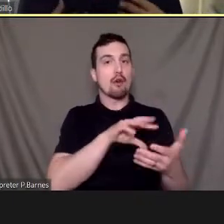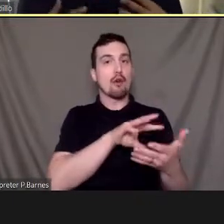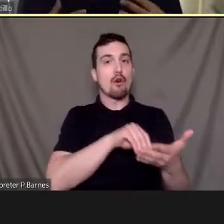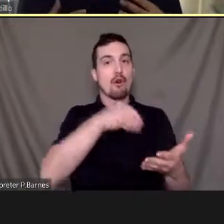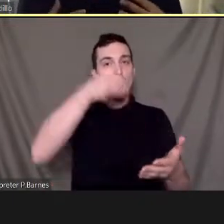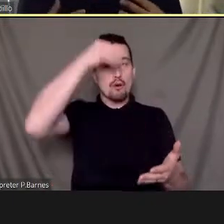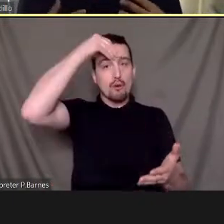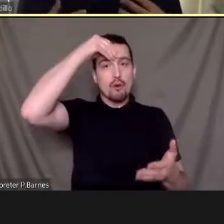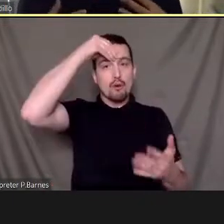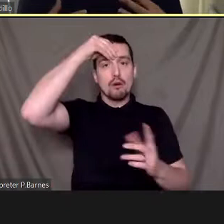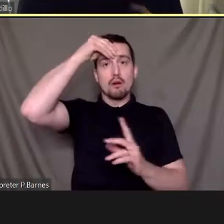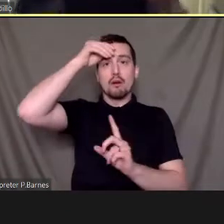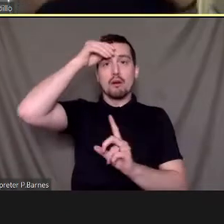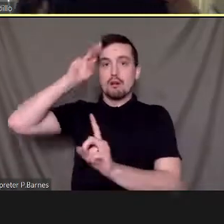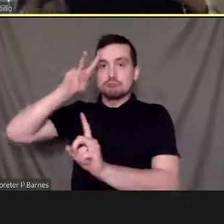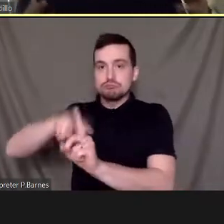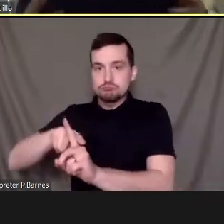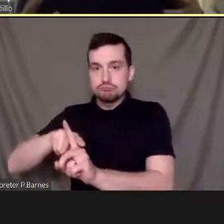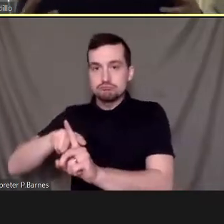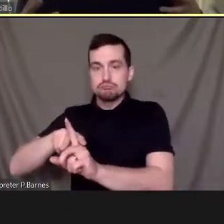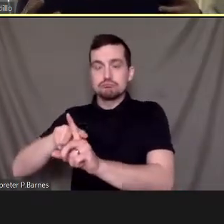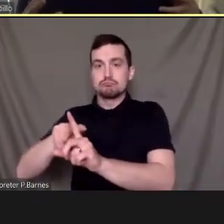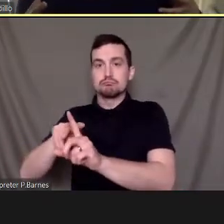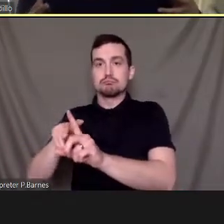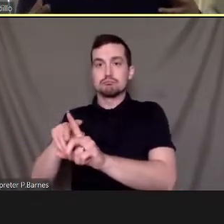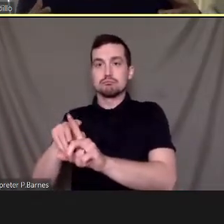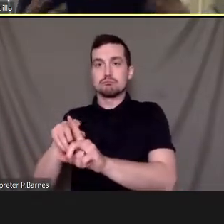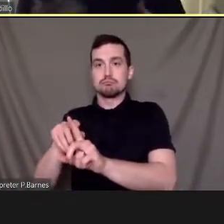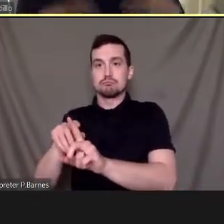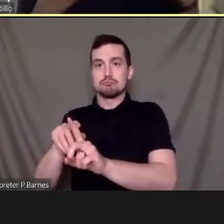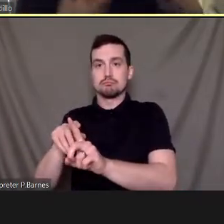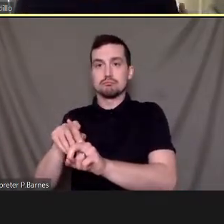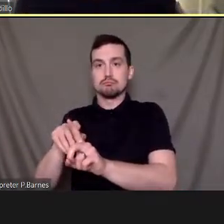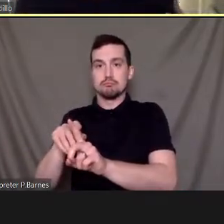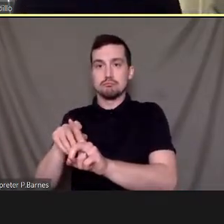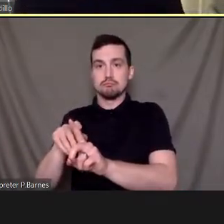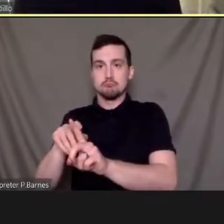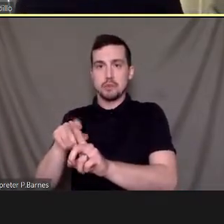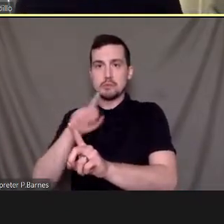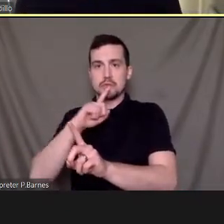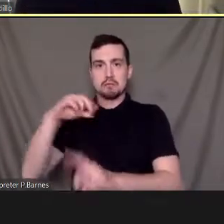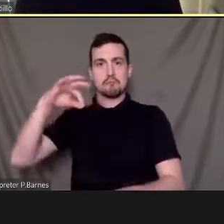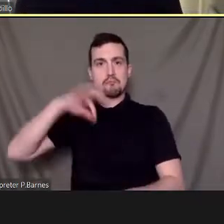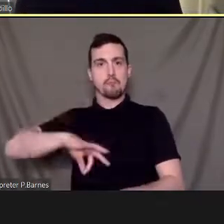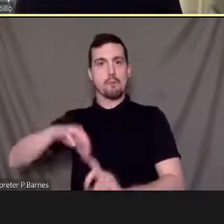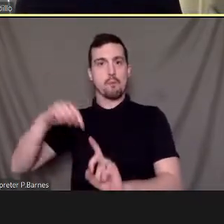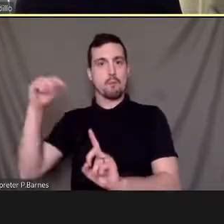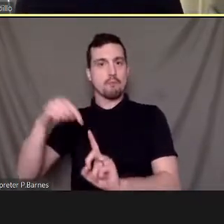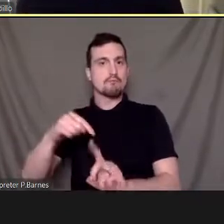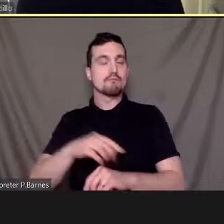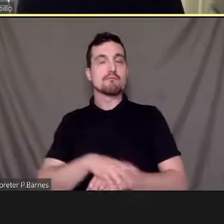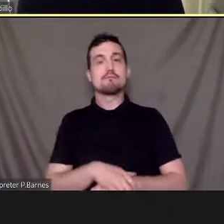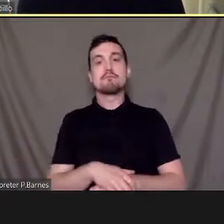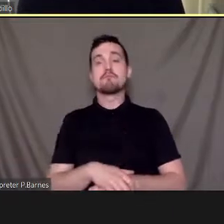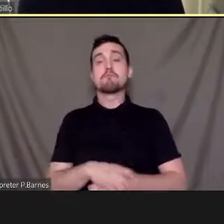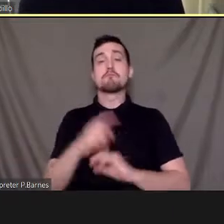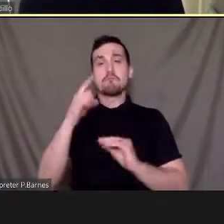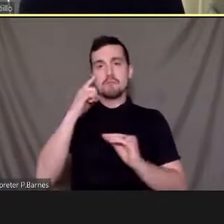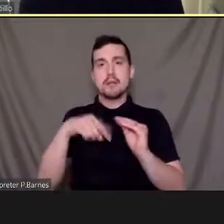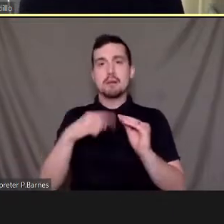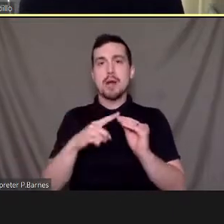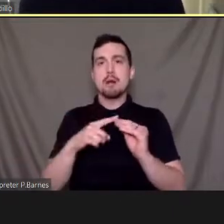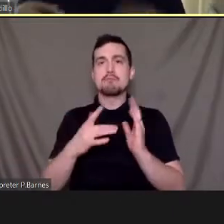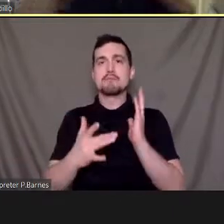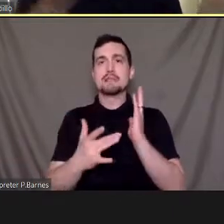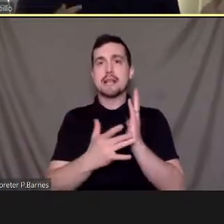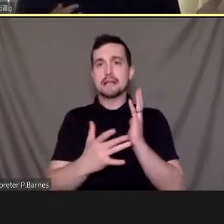it in a way that behooves them. So if we think about when it comes to